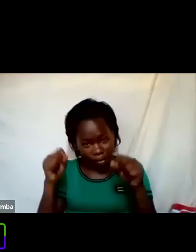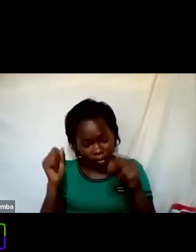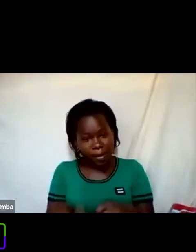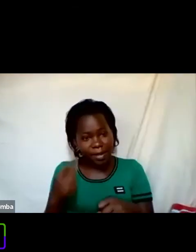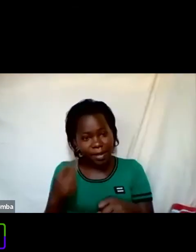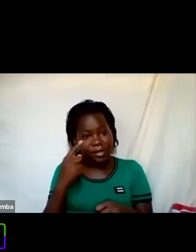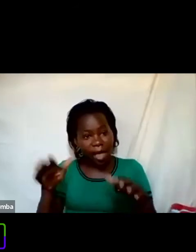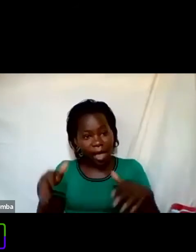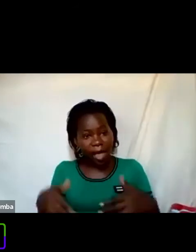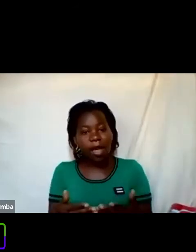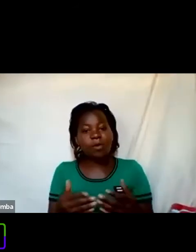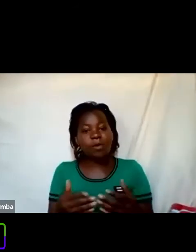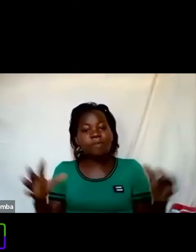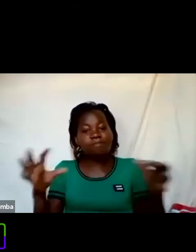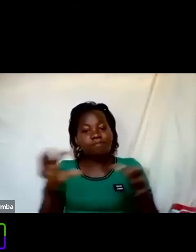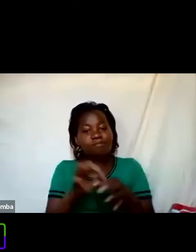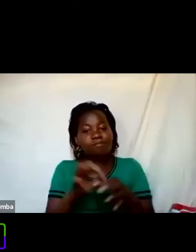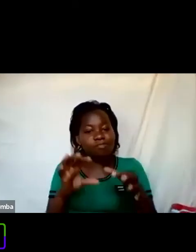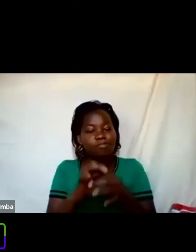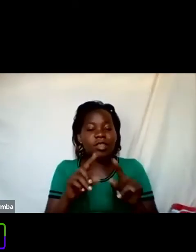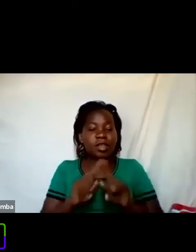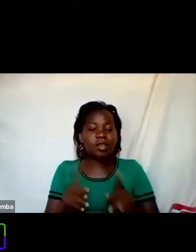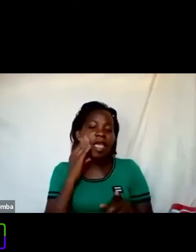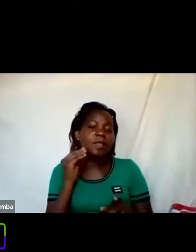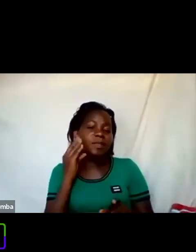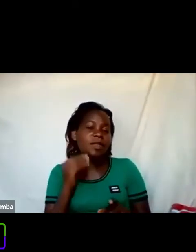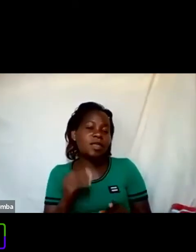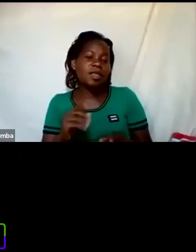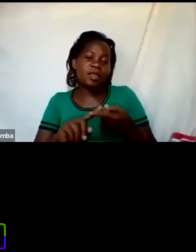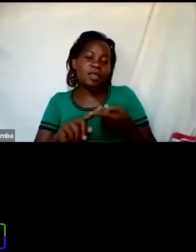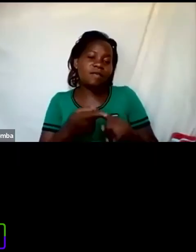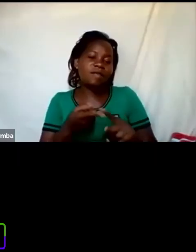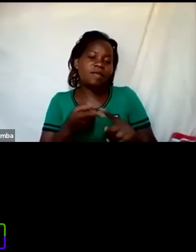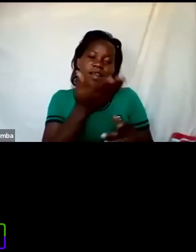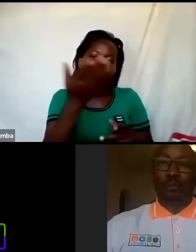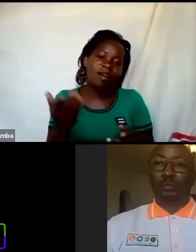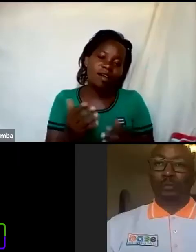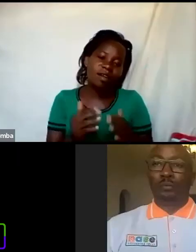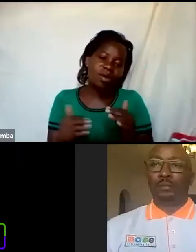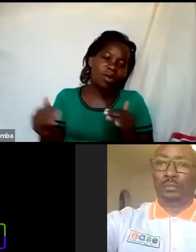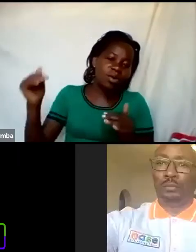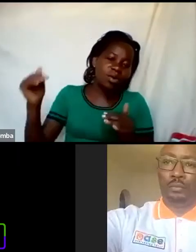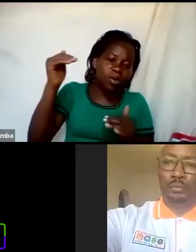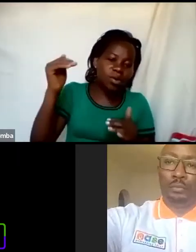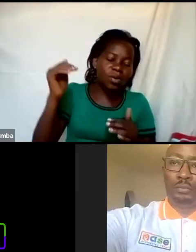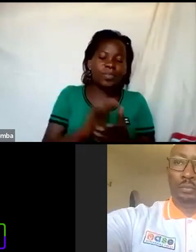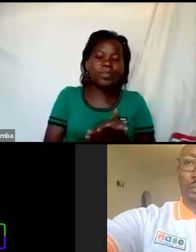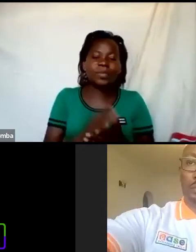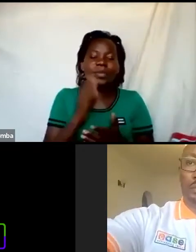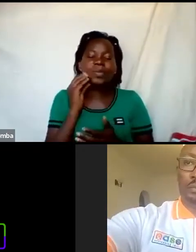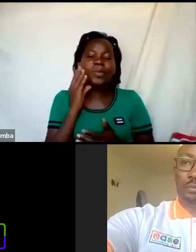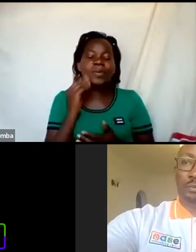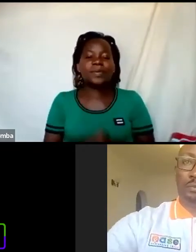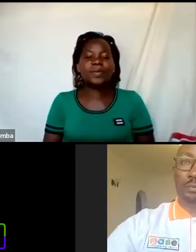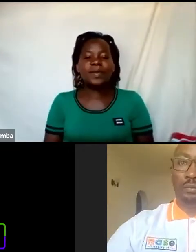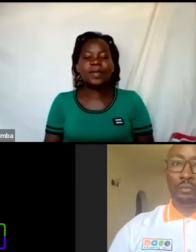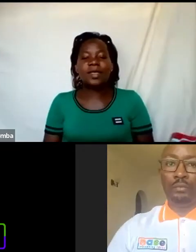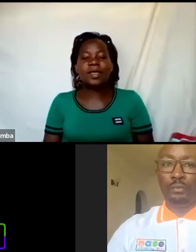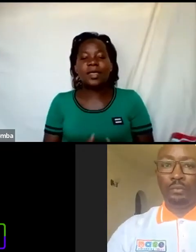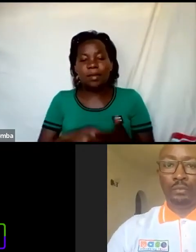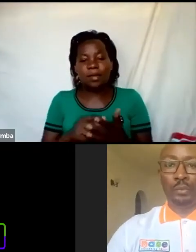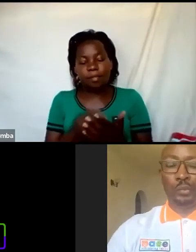the experiences of colleagues who just have a bit more exposure. So applications for me are